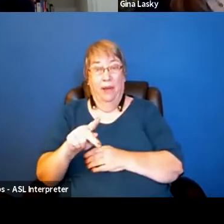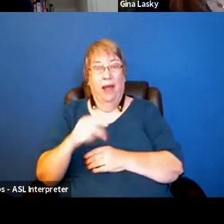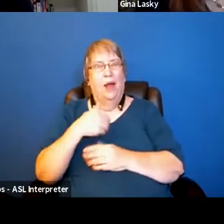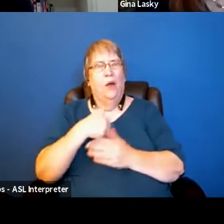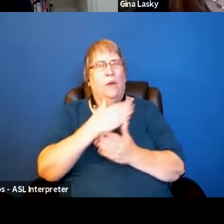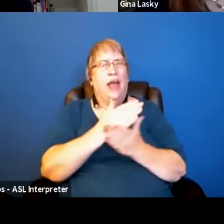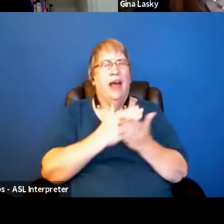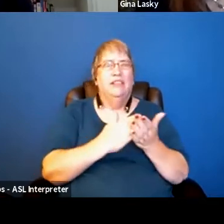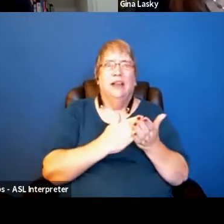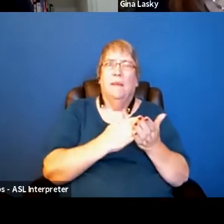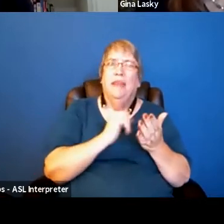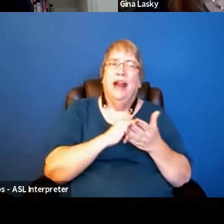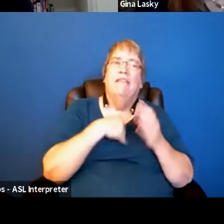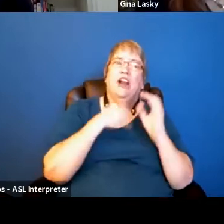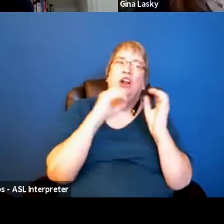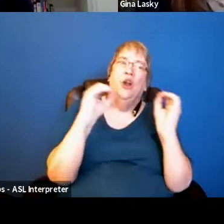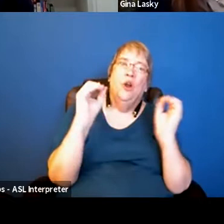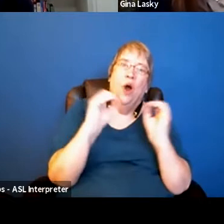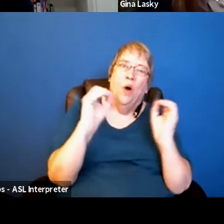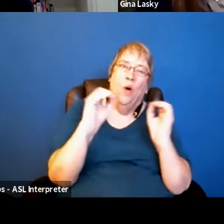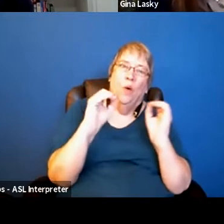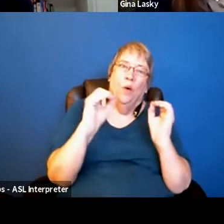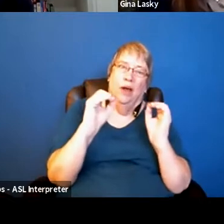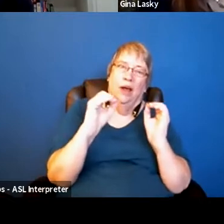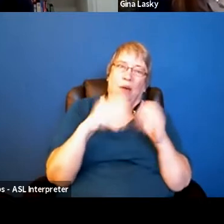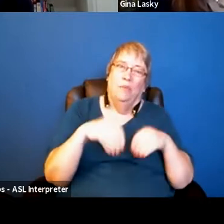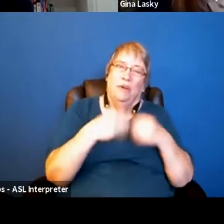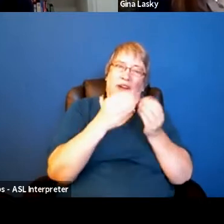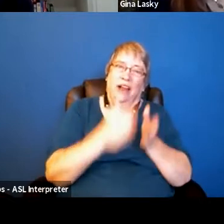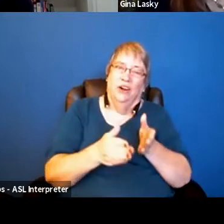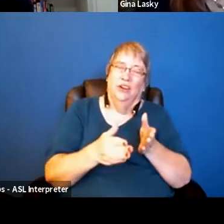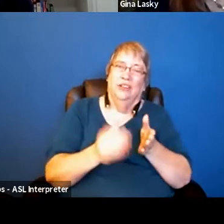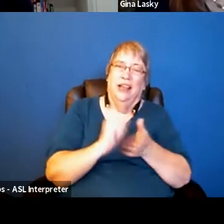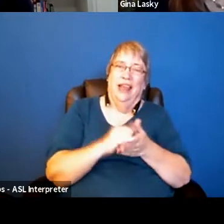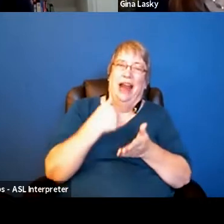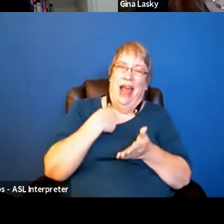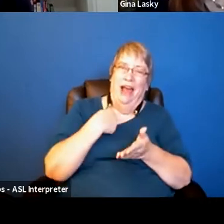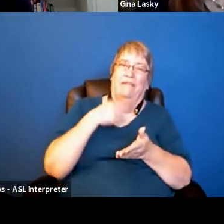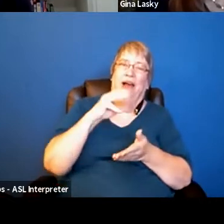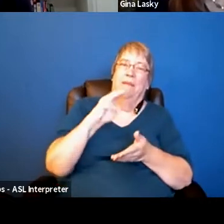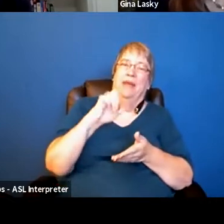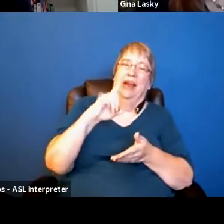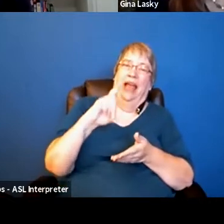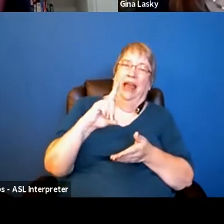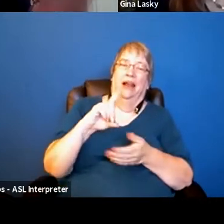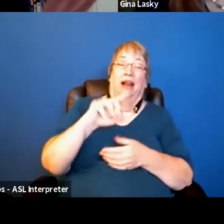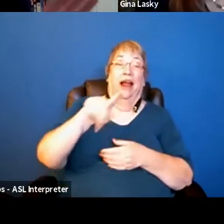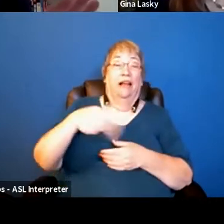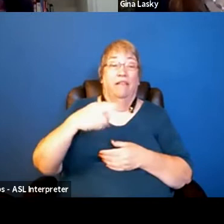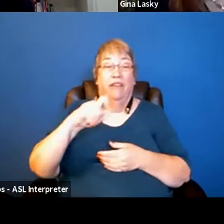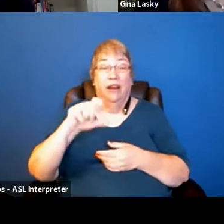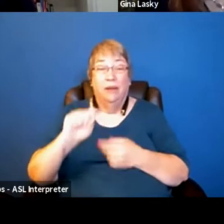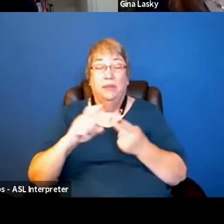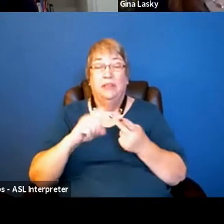with no Medicaid providers billing behavioral health services, such as Phillips, Kit Carson, really down in